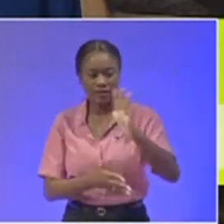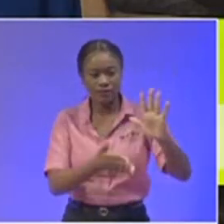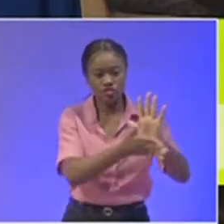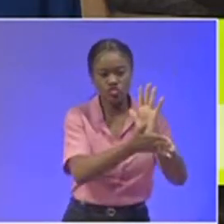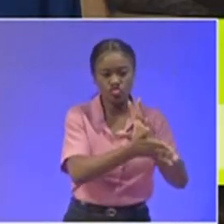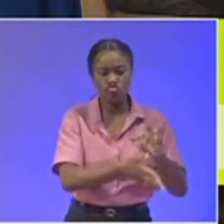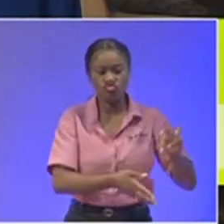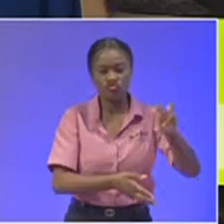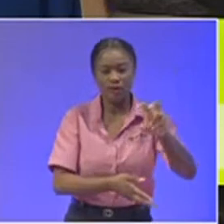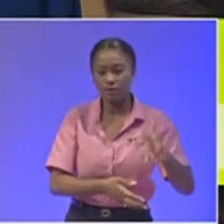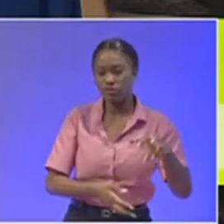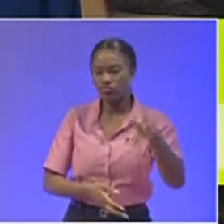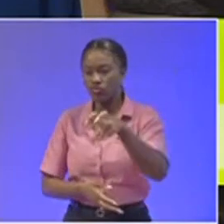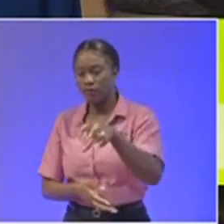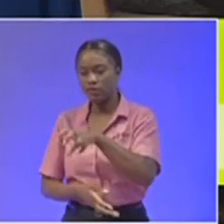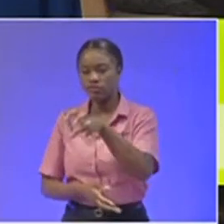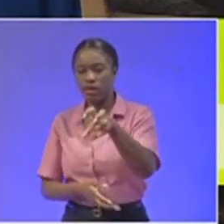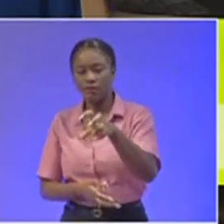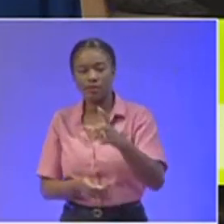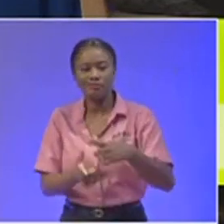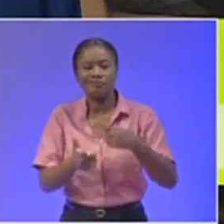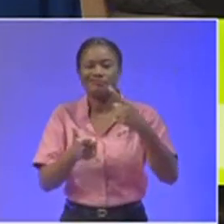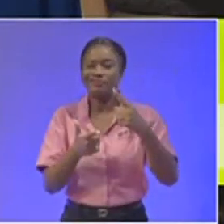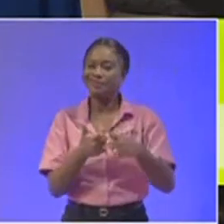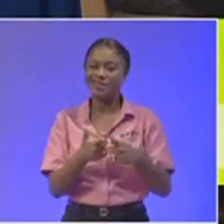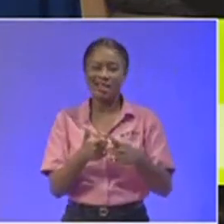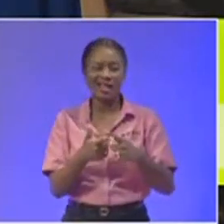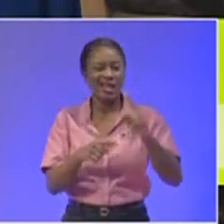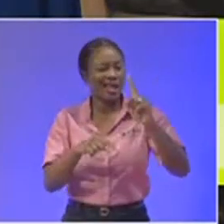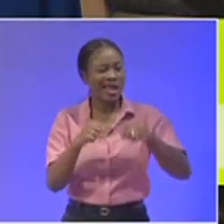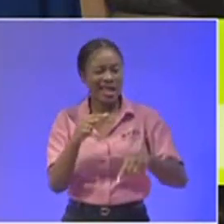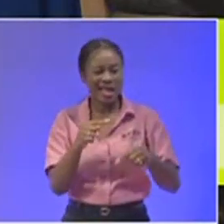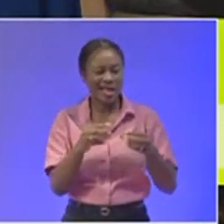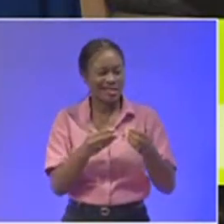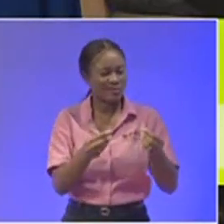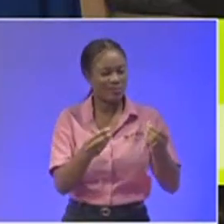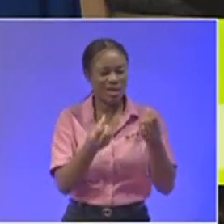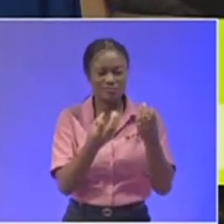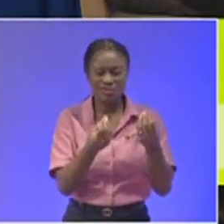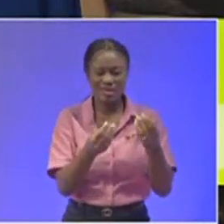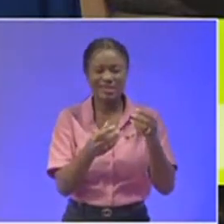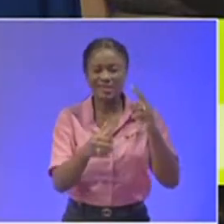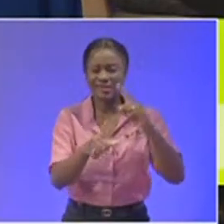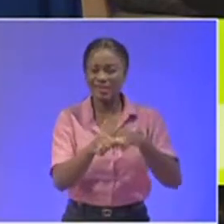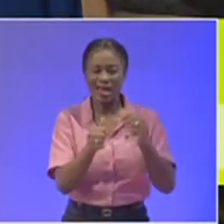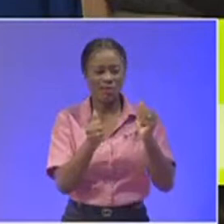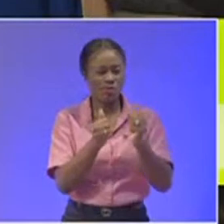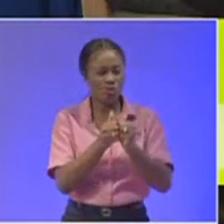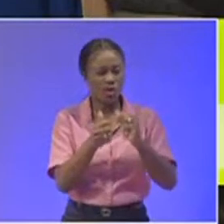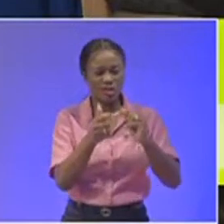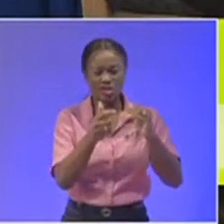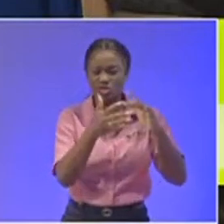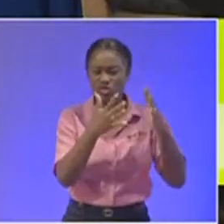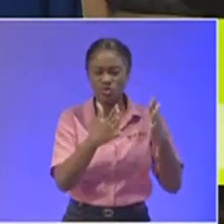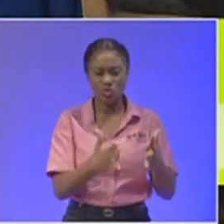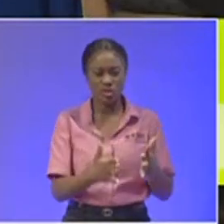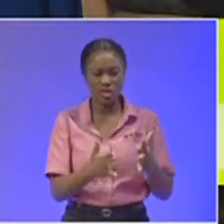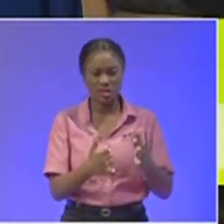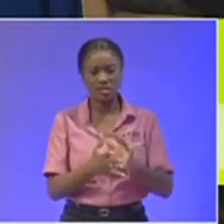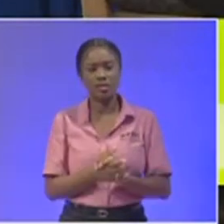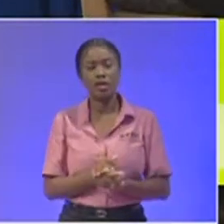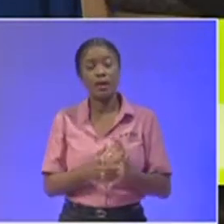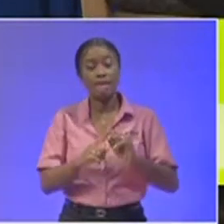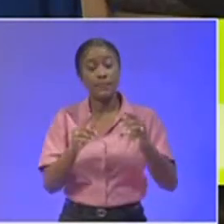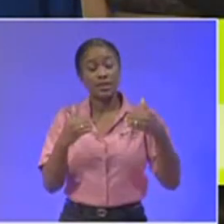able to provide intervention on an individualized basis. And of course, that doesn't always mean that you deal with individual students, but they could be in small